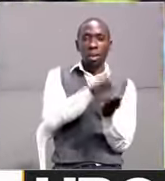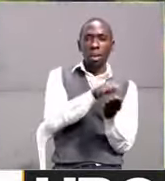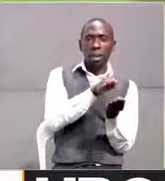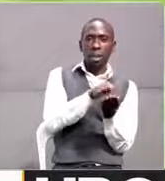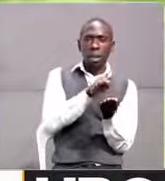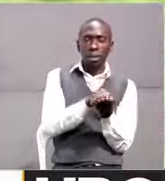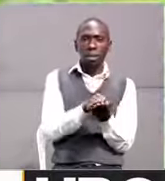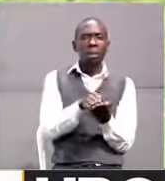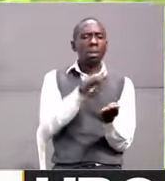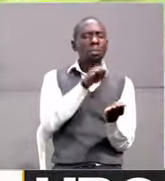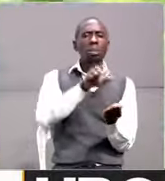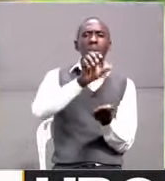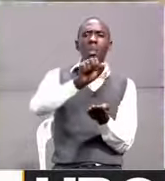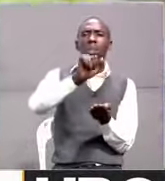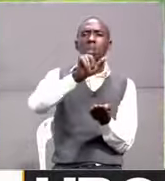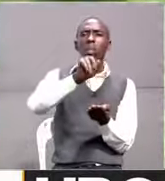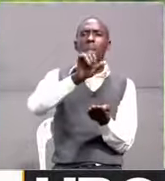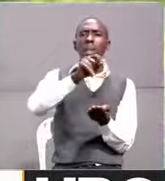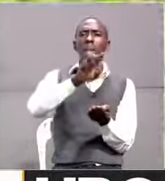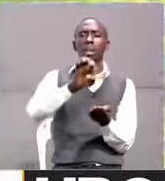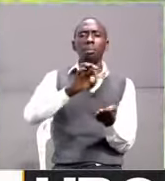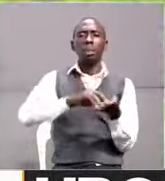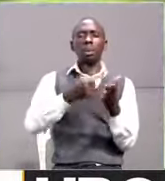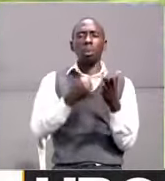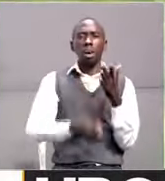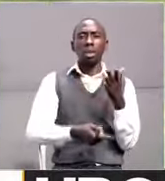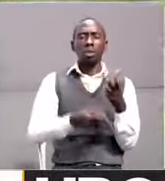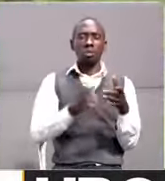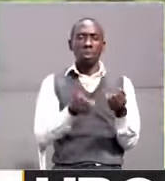means you ferment it,